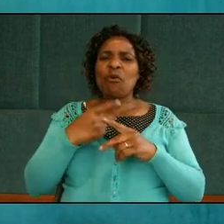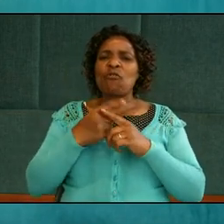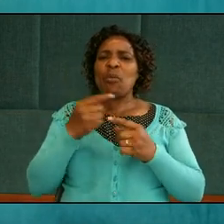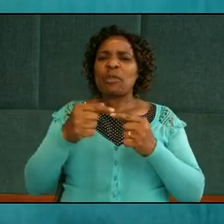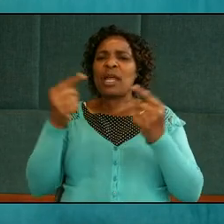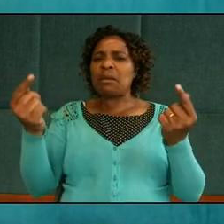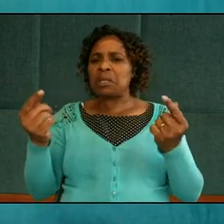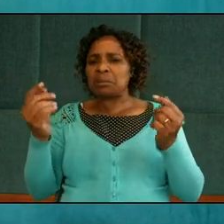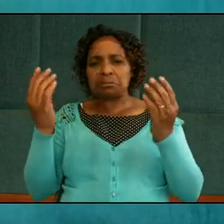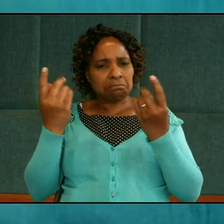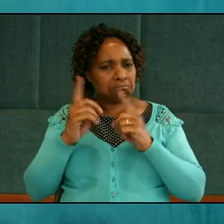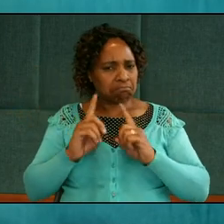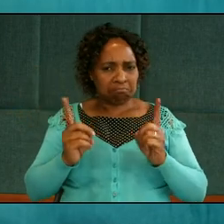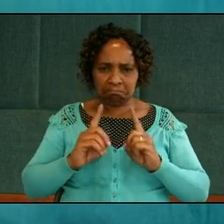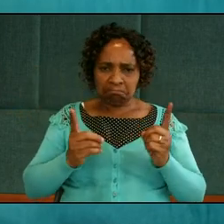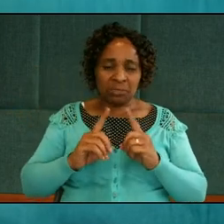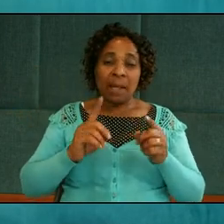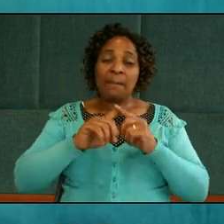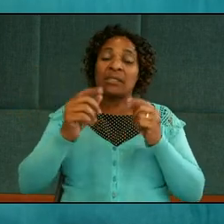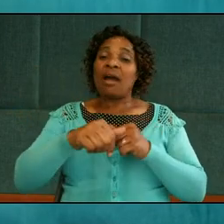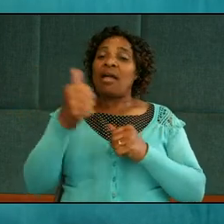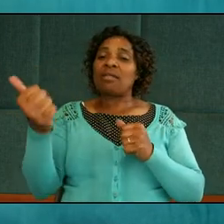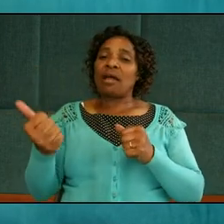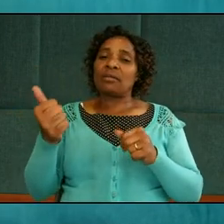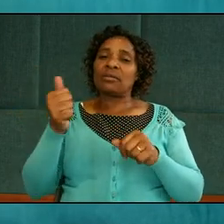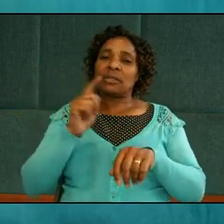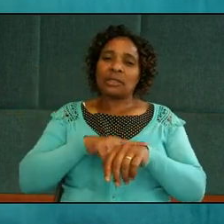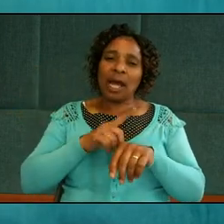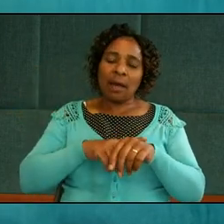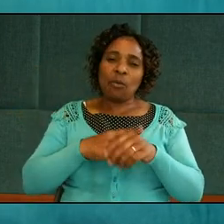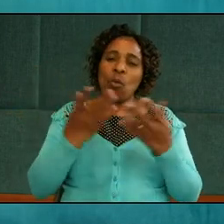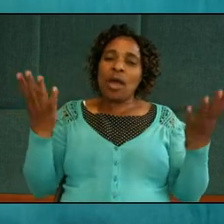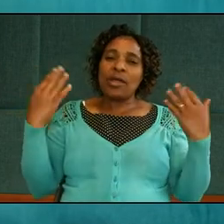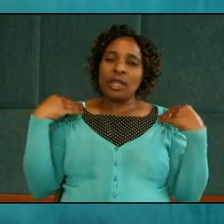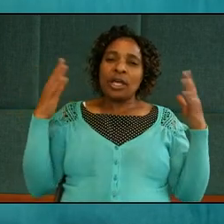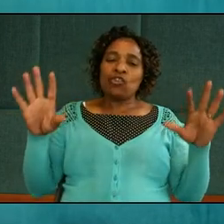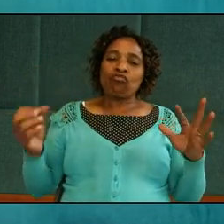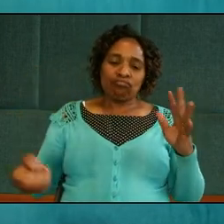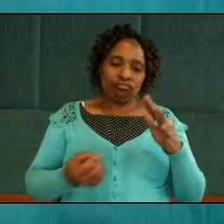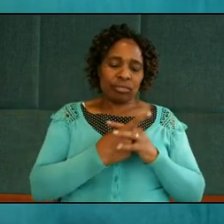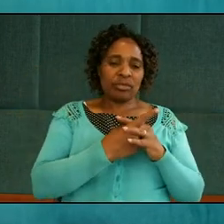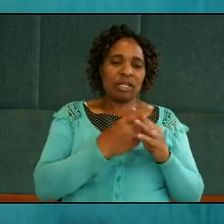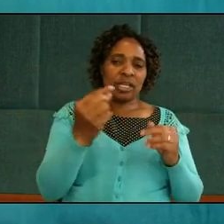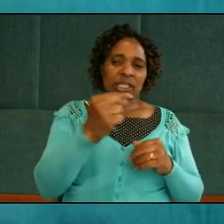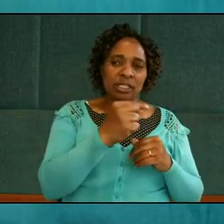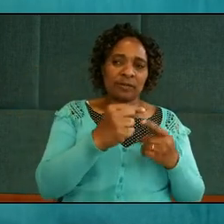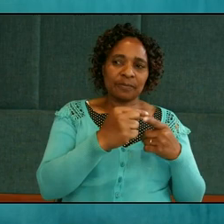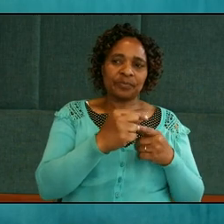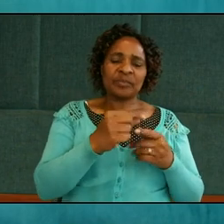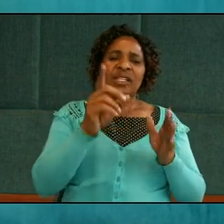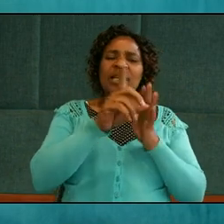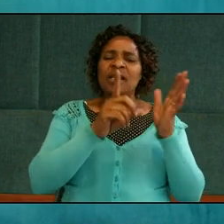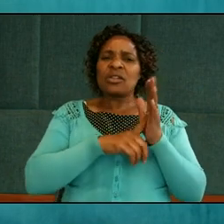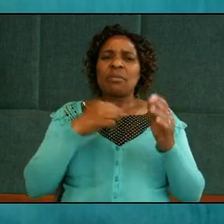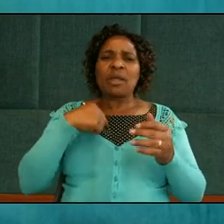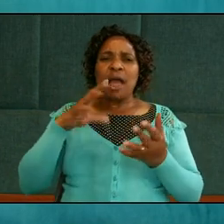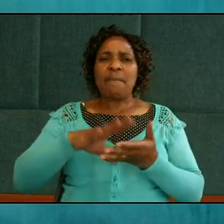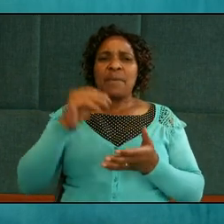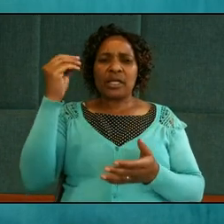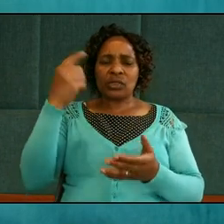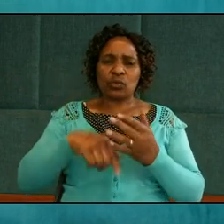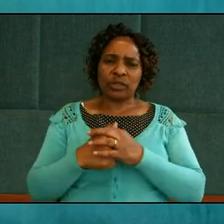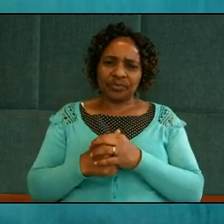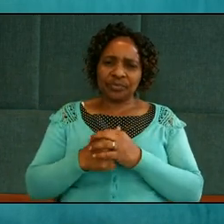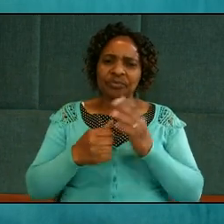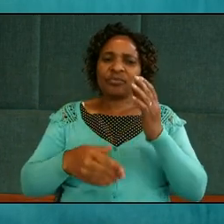their enemies, the Midianites. And at that point is when where the angel approached Gideon. So the lesson I pick from this is